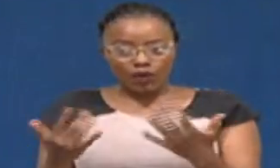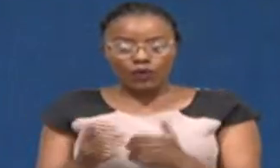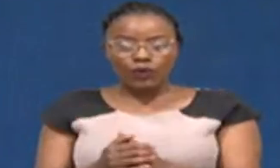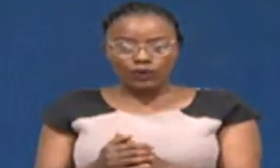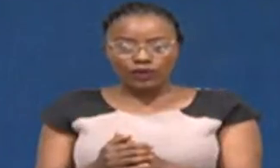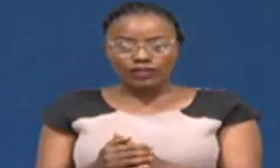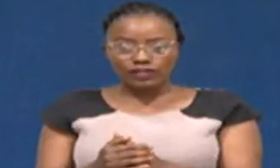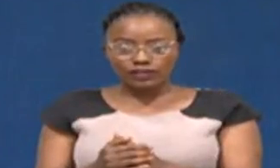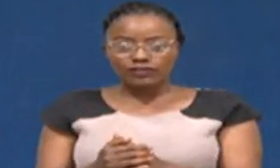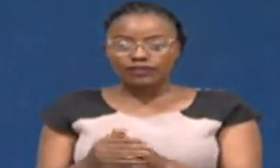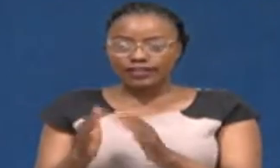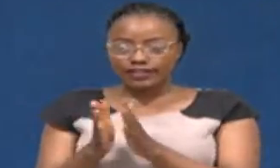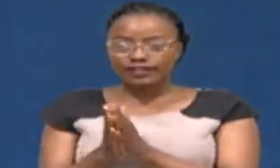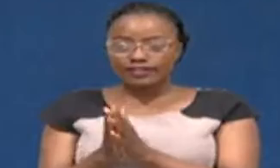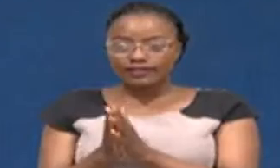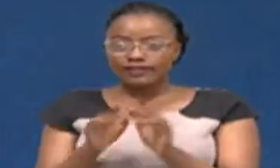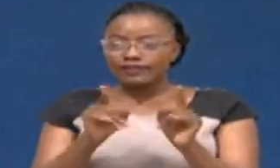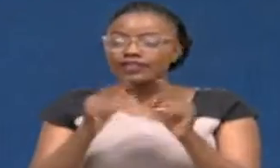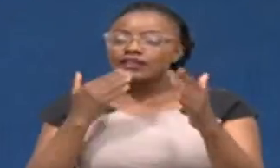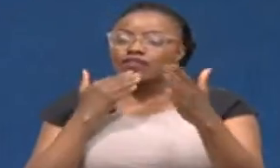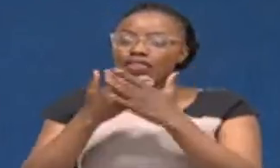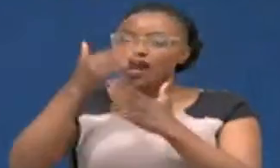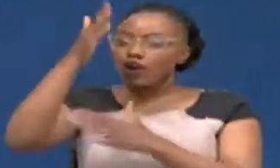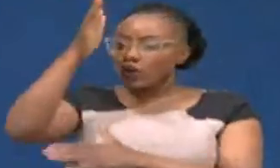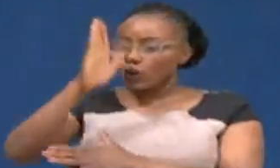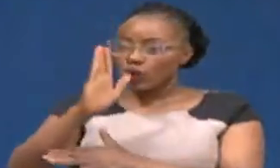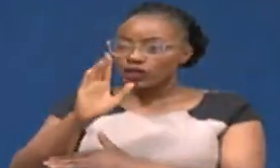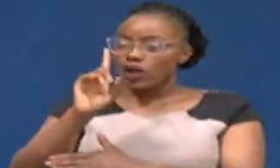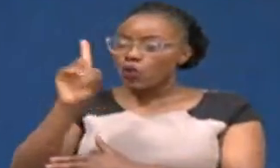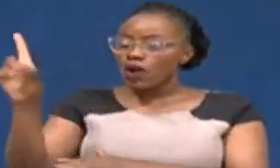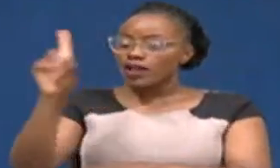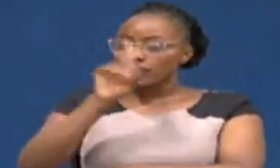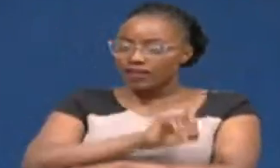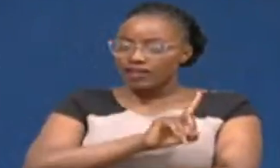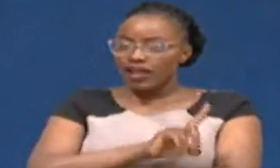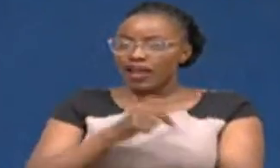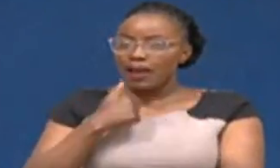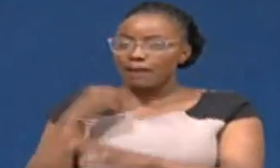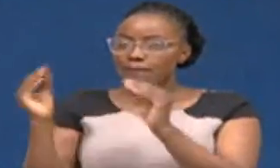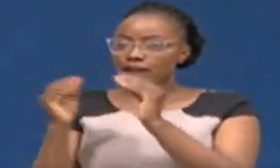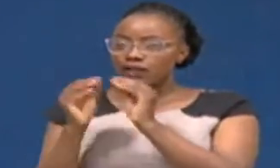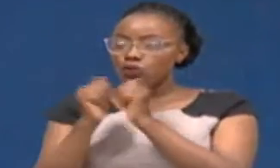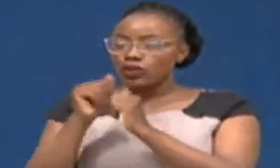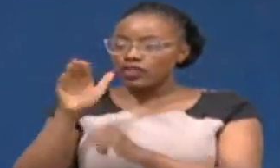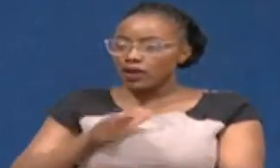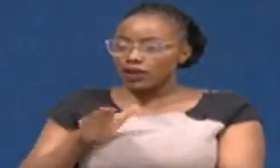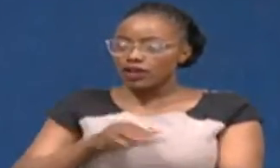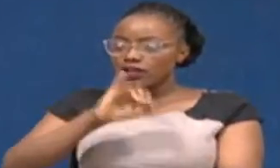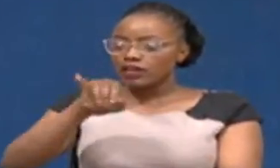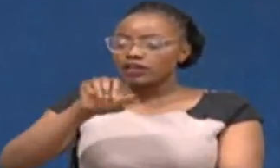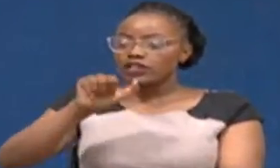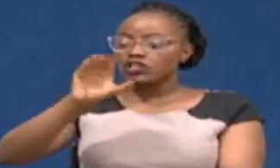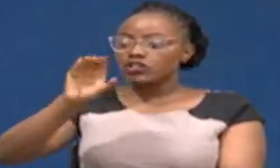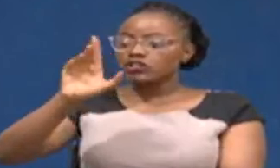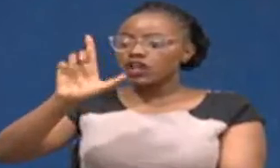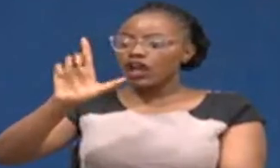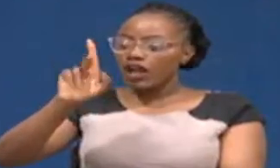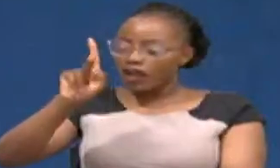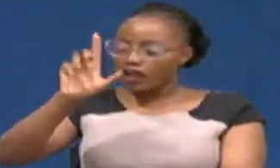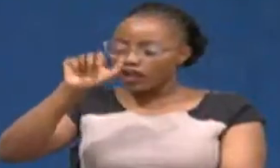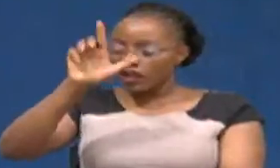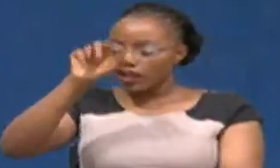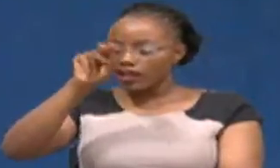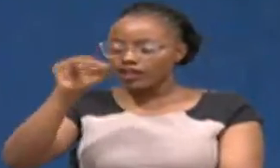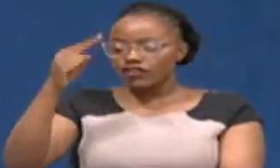Okay. And I thank God that one day I met with this woman, Jacqueline, the founder of